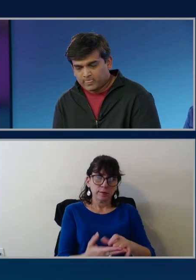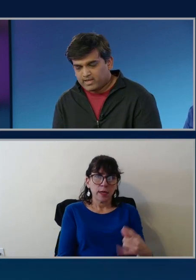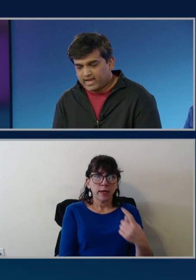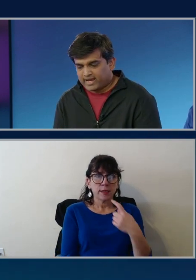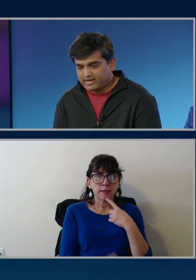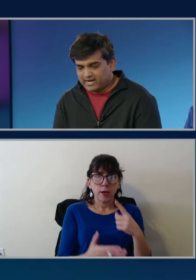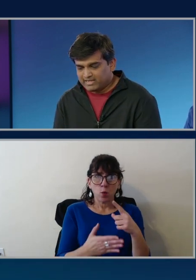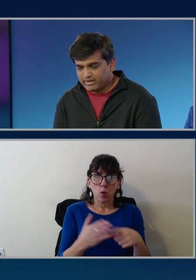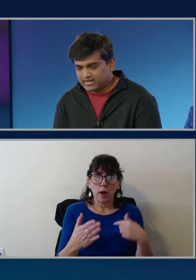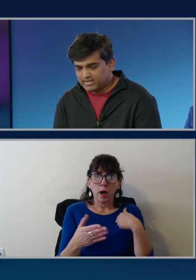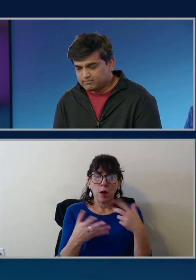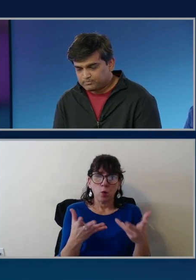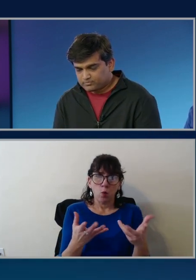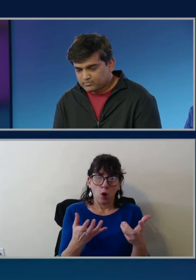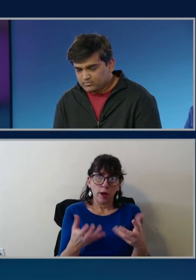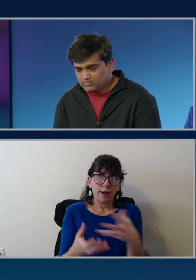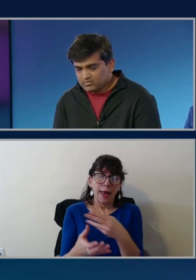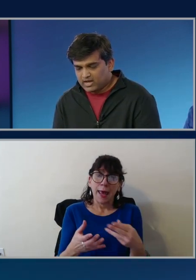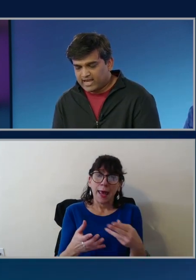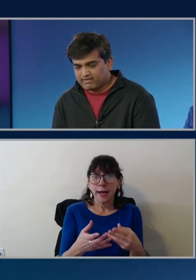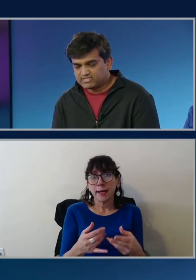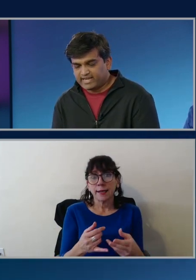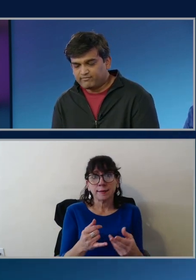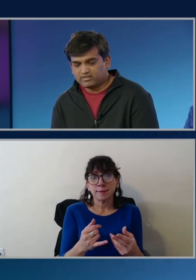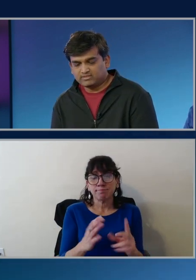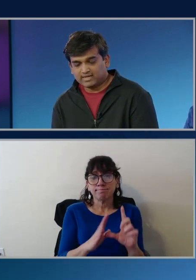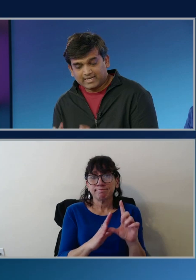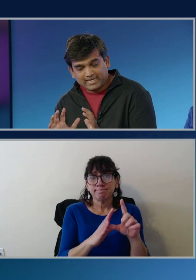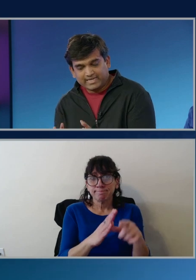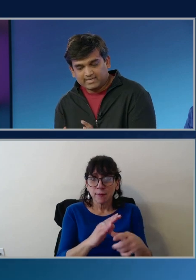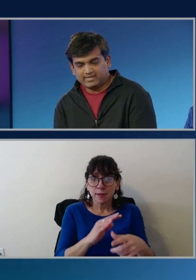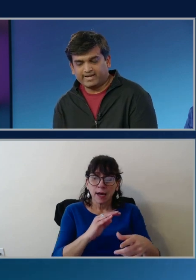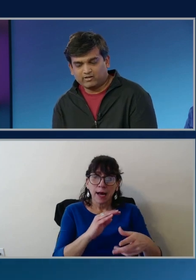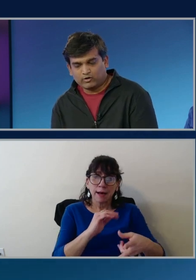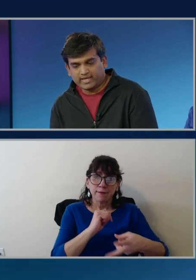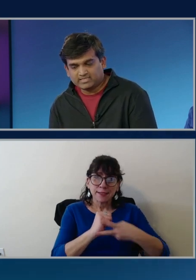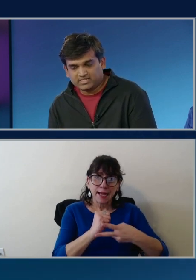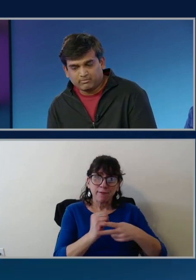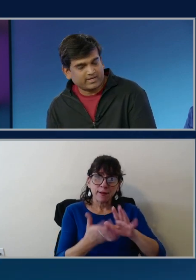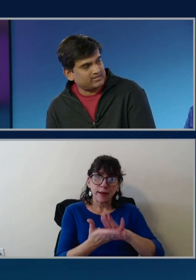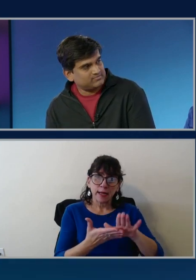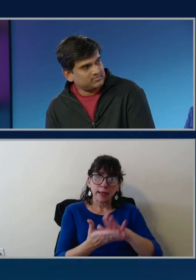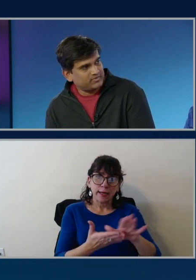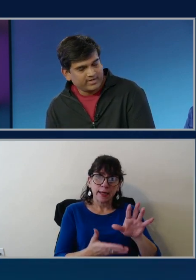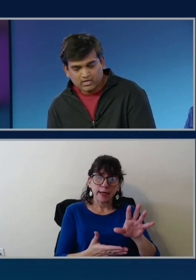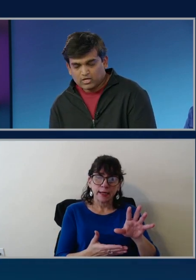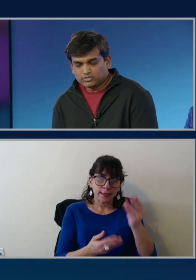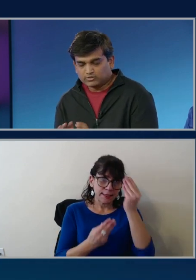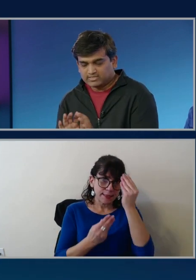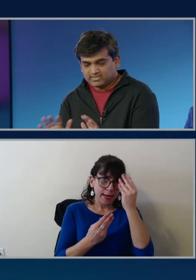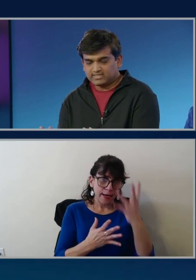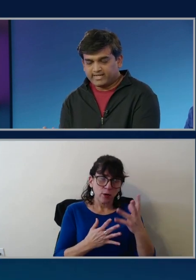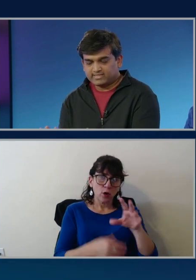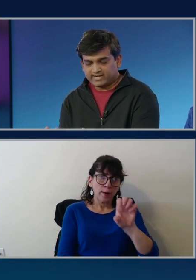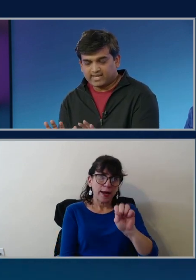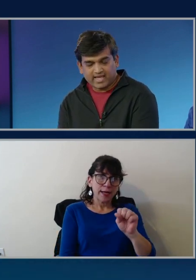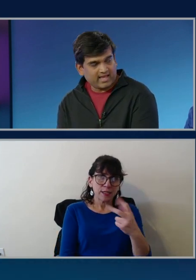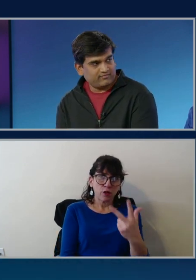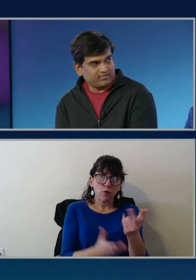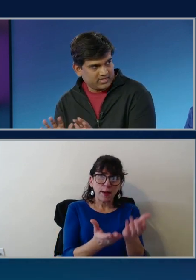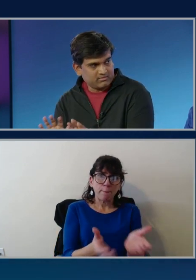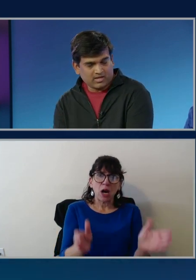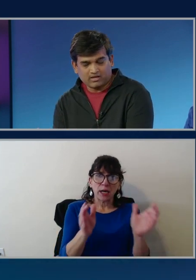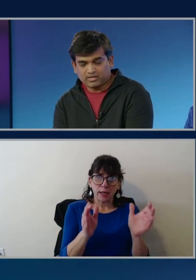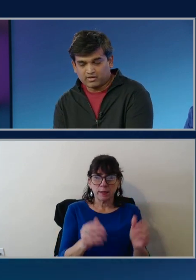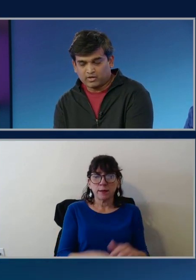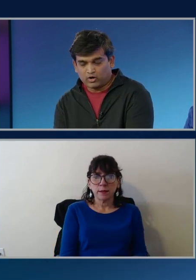want, and ultimately, I have saved the cleaned data on S3 bucket. Okay. Right? So this is the data that I